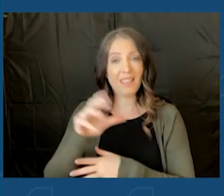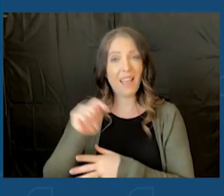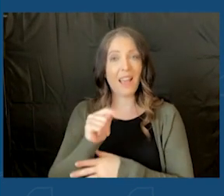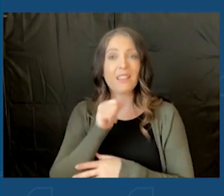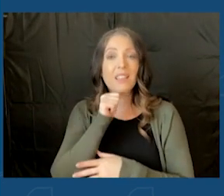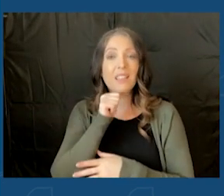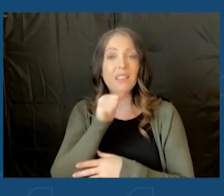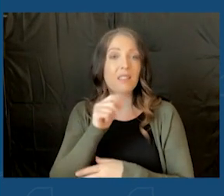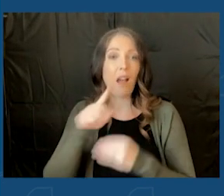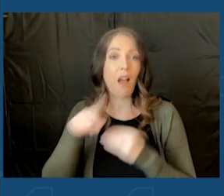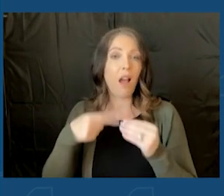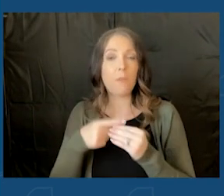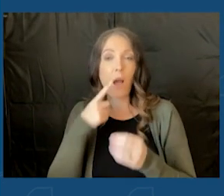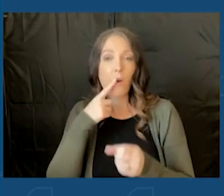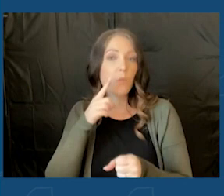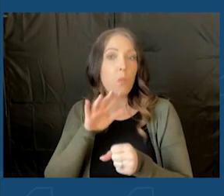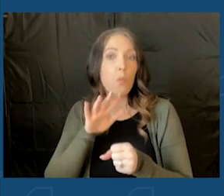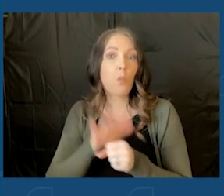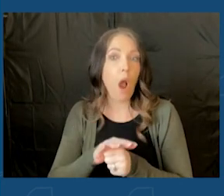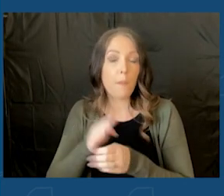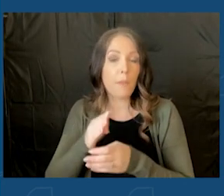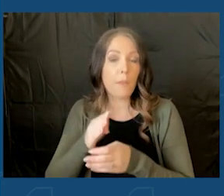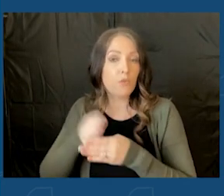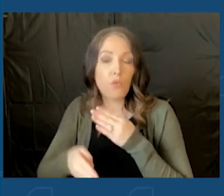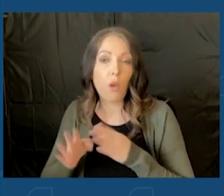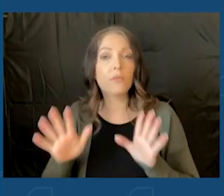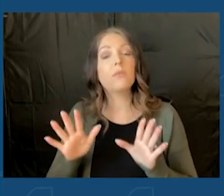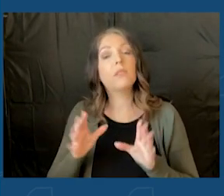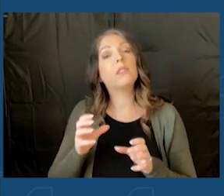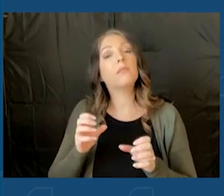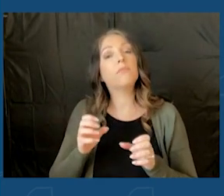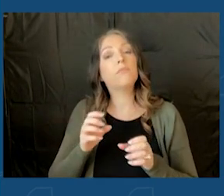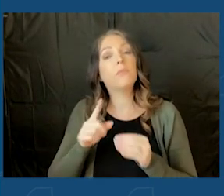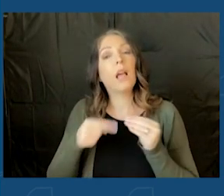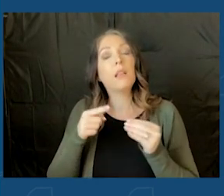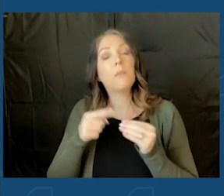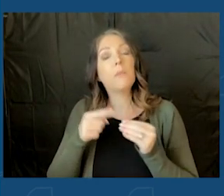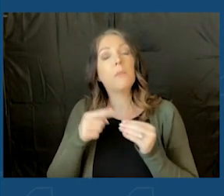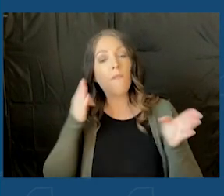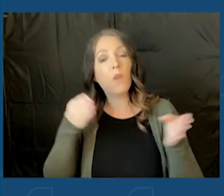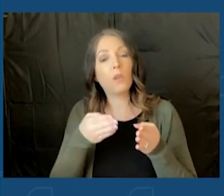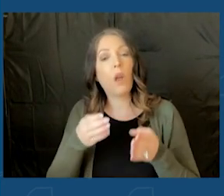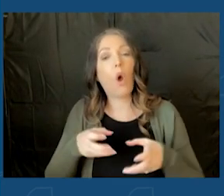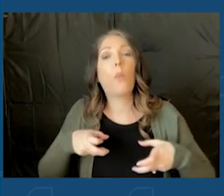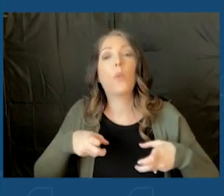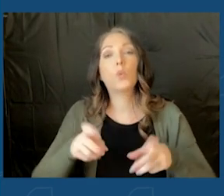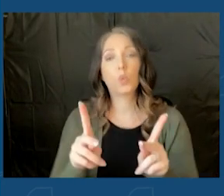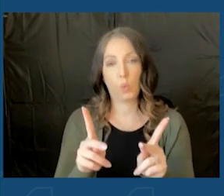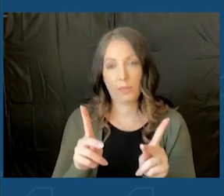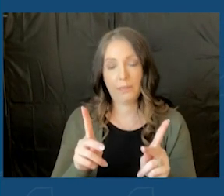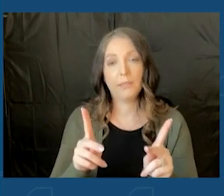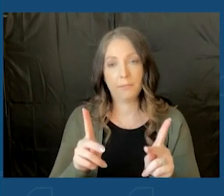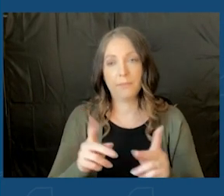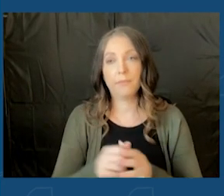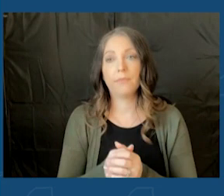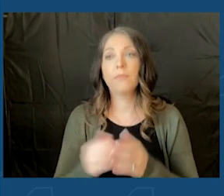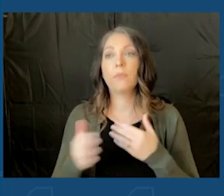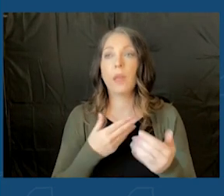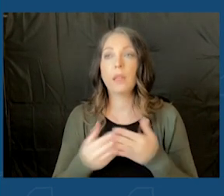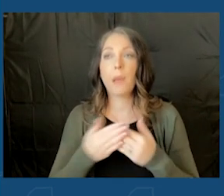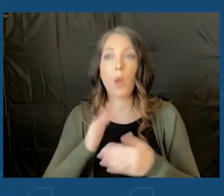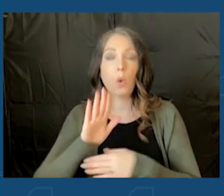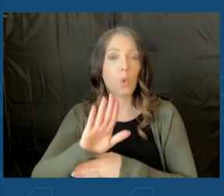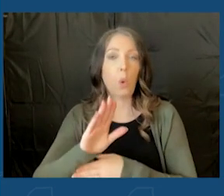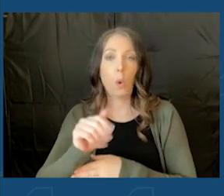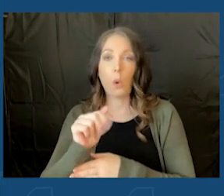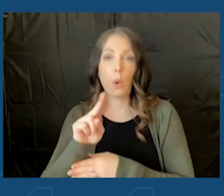providing survivors with the chance to seek justice. Today, New York recognizes that no matter who your abuser was, whether they